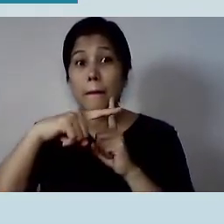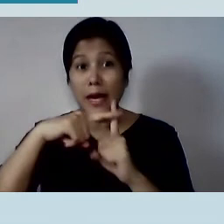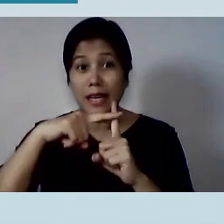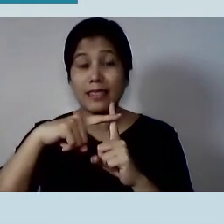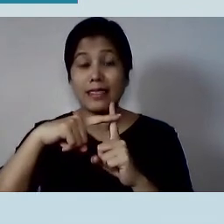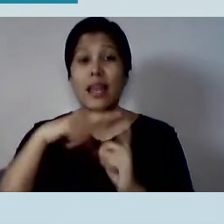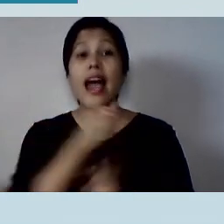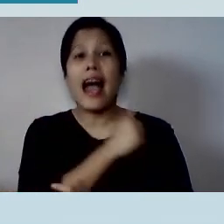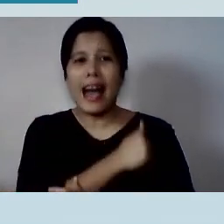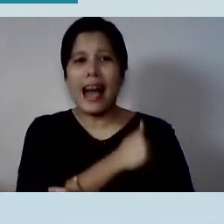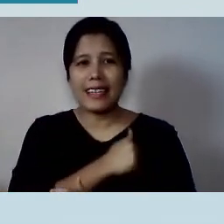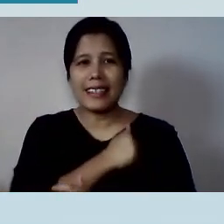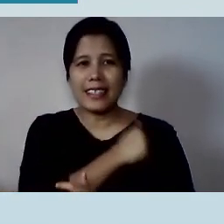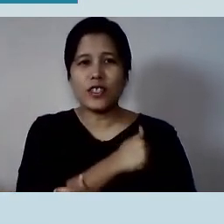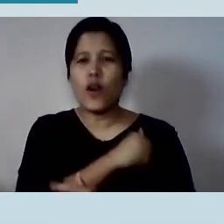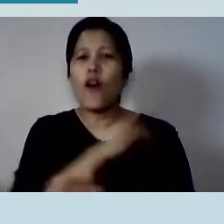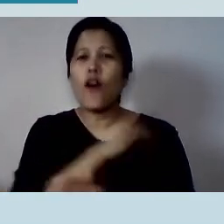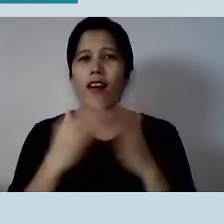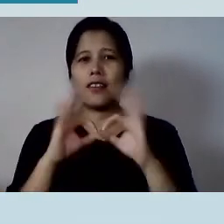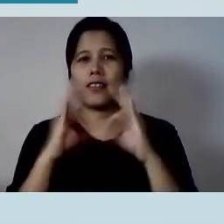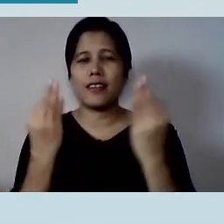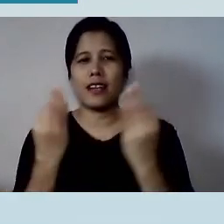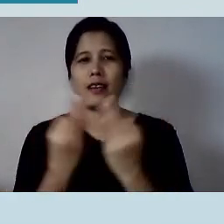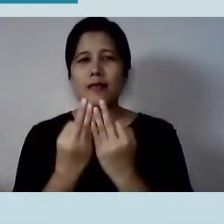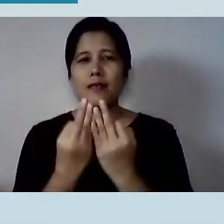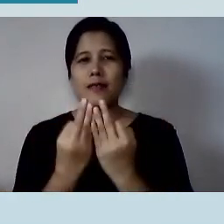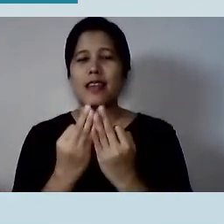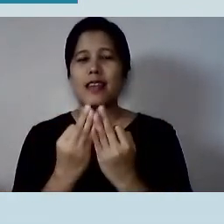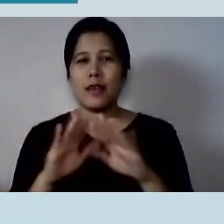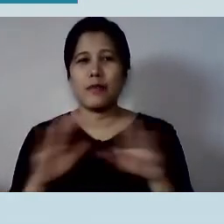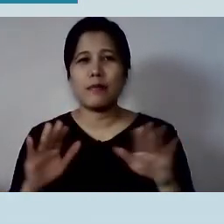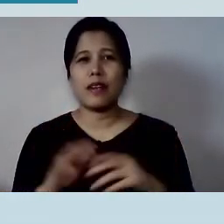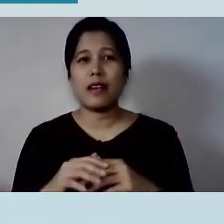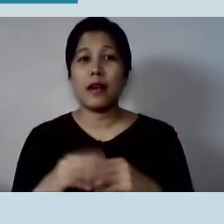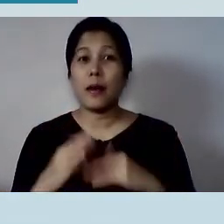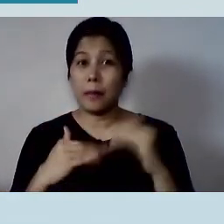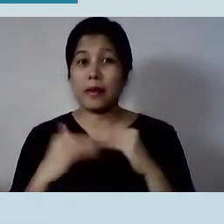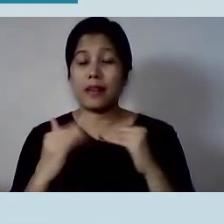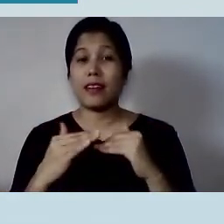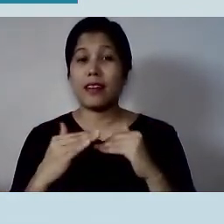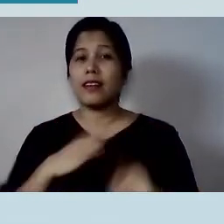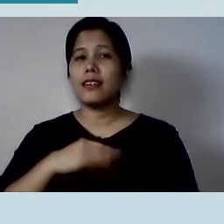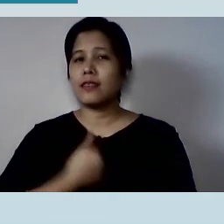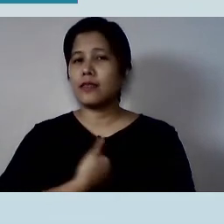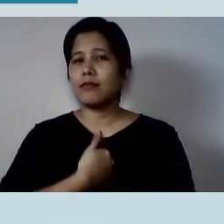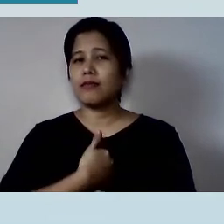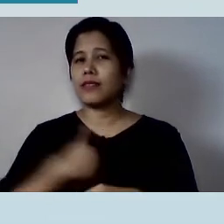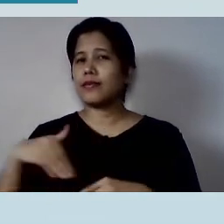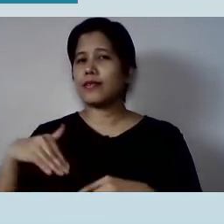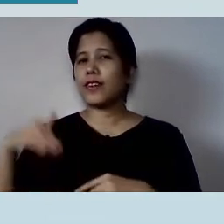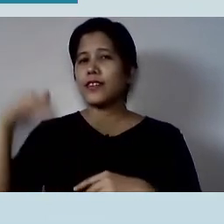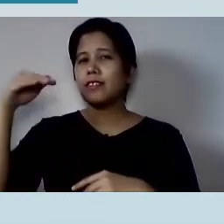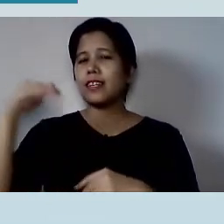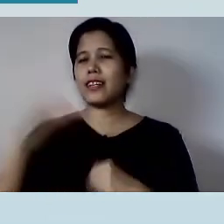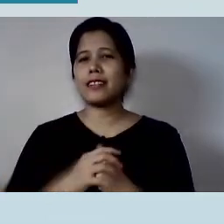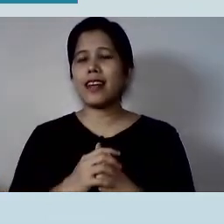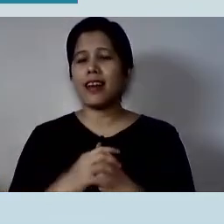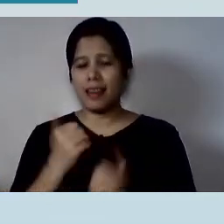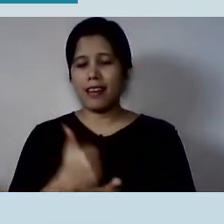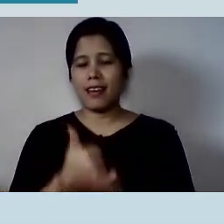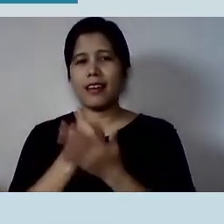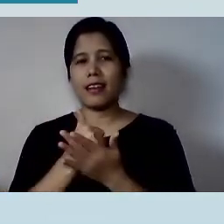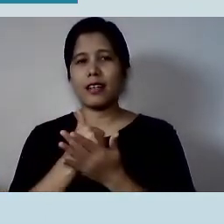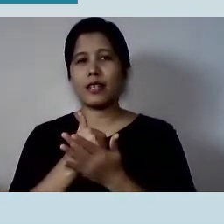no motivated. Make sure all family members know what is expected. Build your child's self-confidence and trust in you. Help your child to